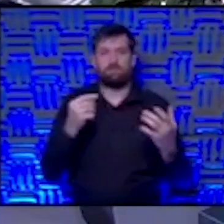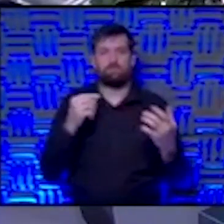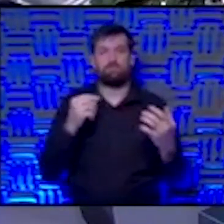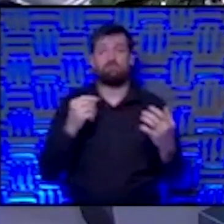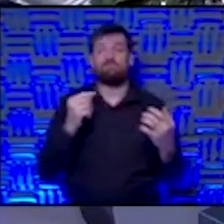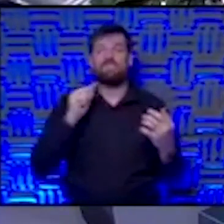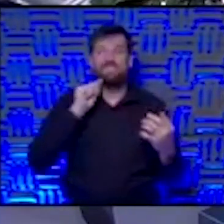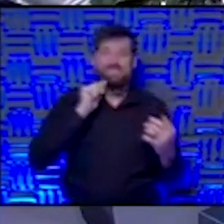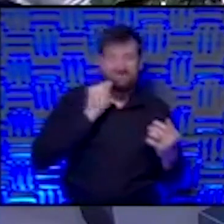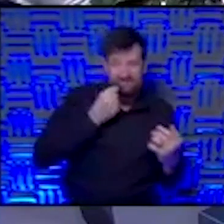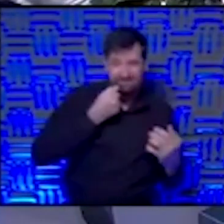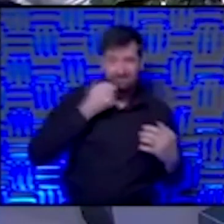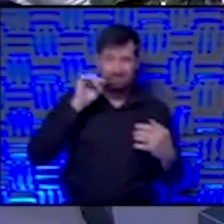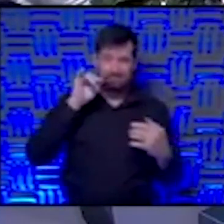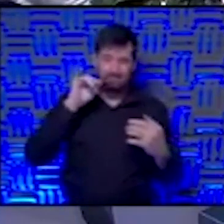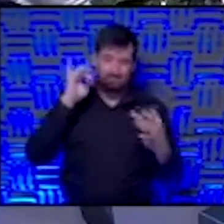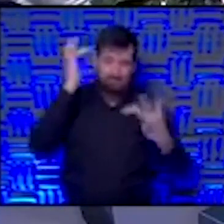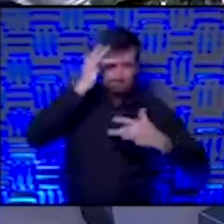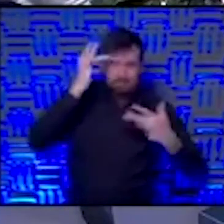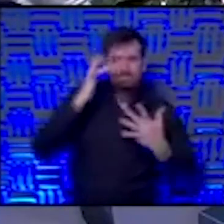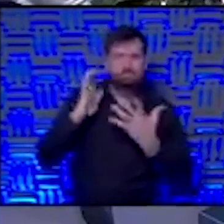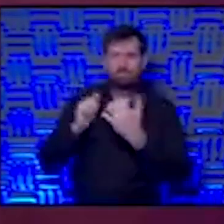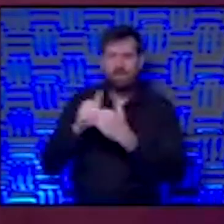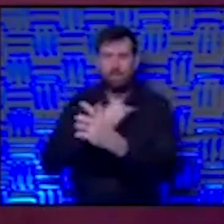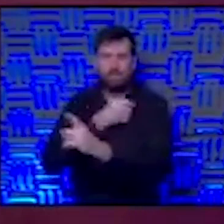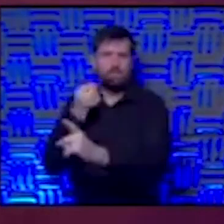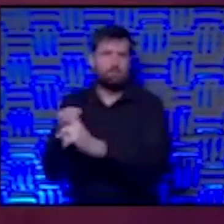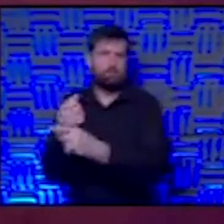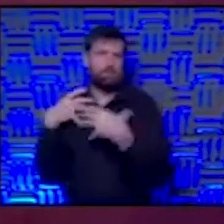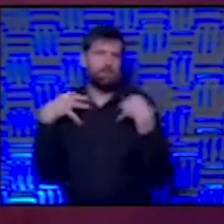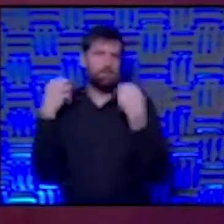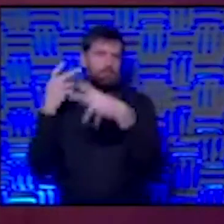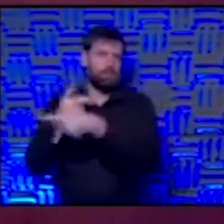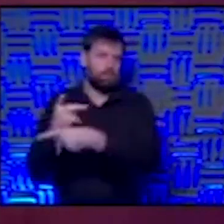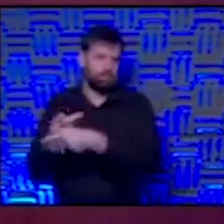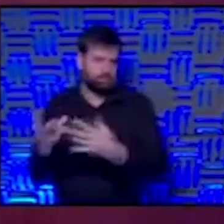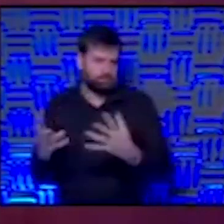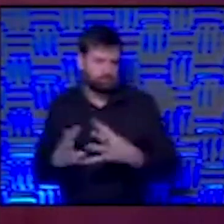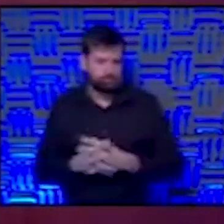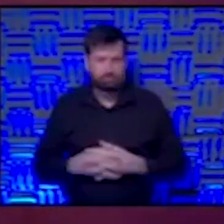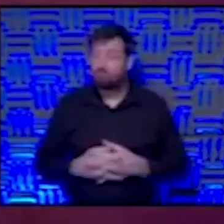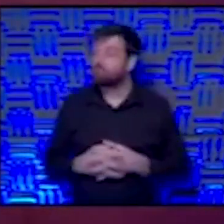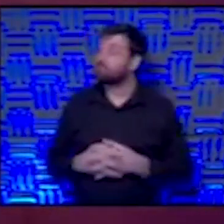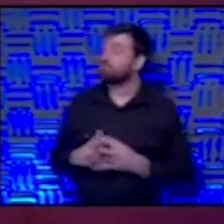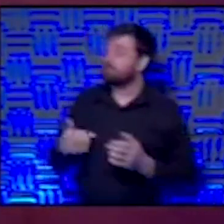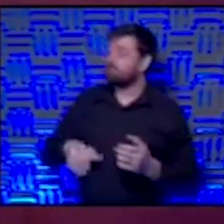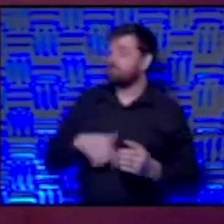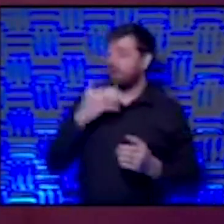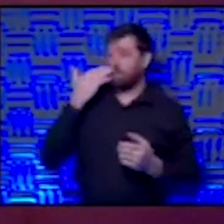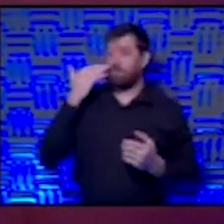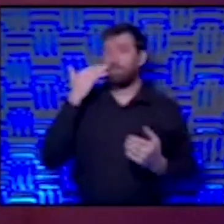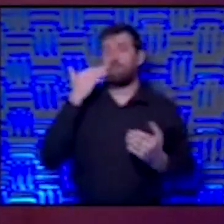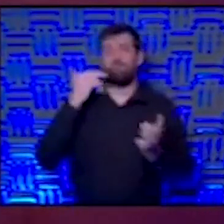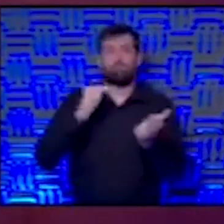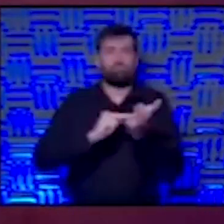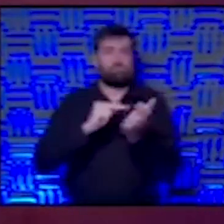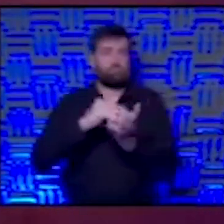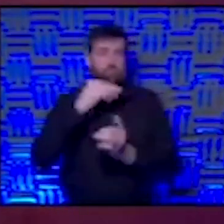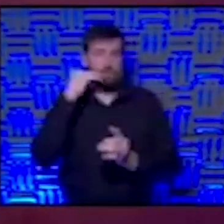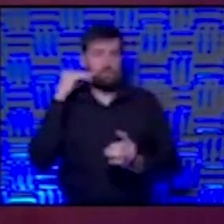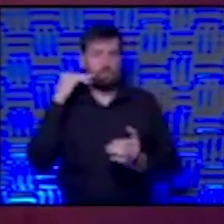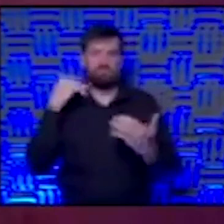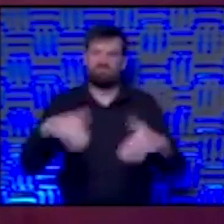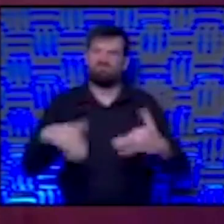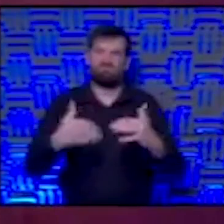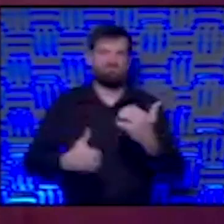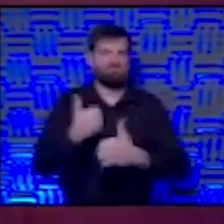out of nursing homes and what that could mean to the healthcare systems? We know that nursing home residents are the highest